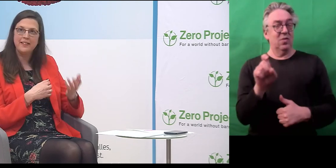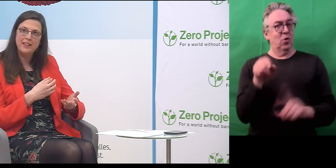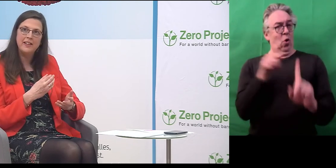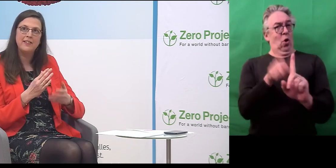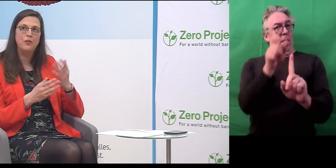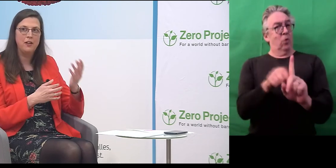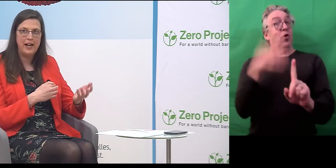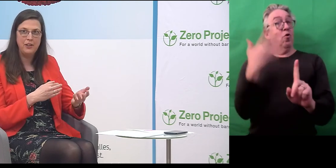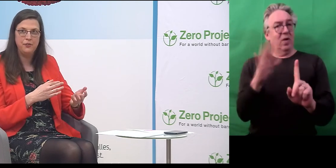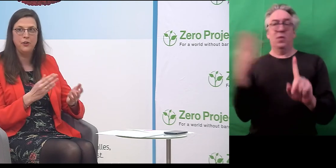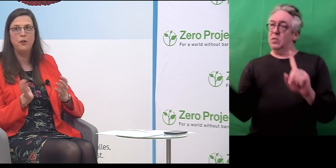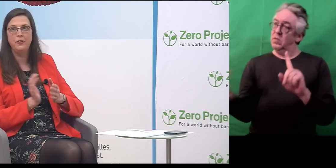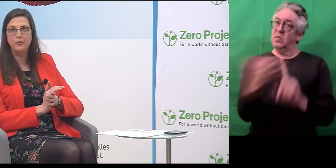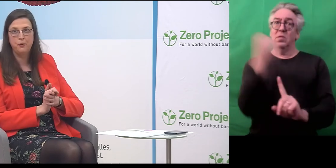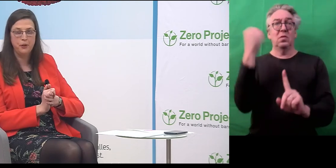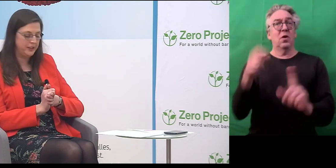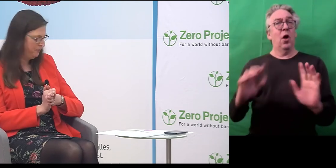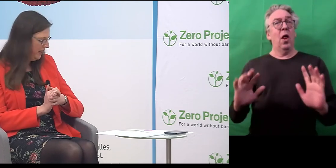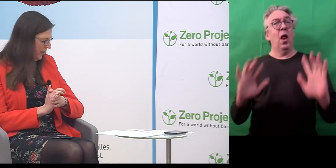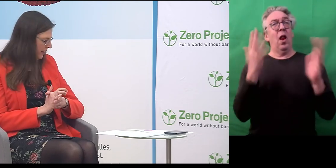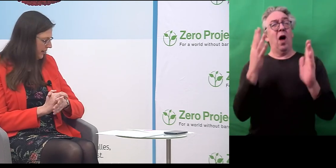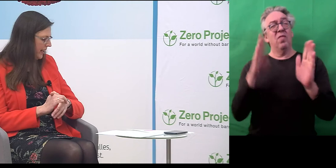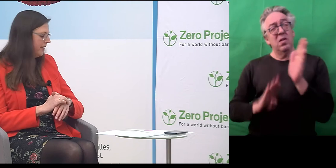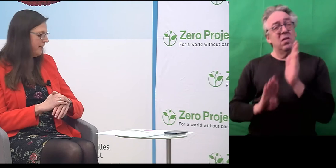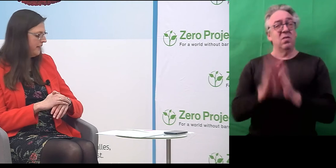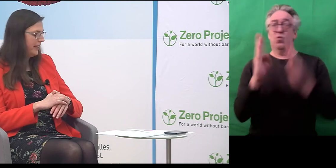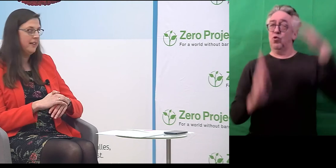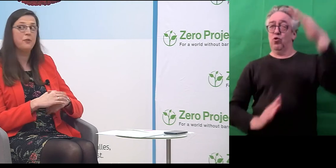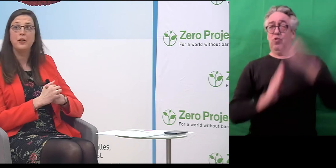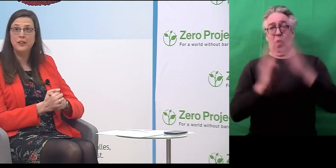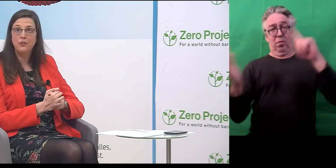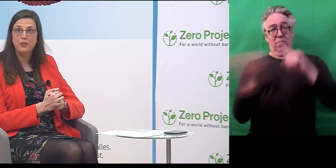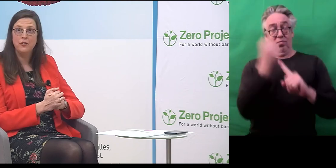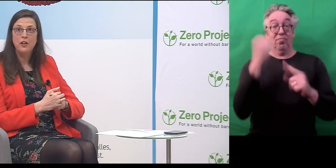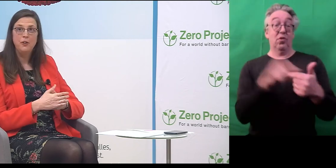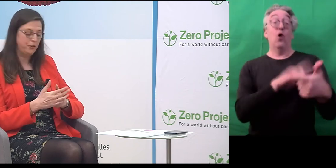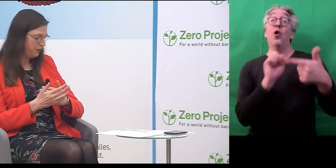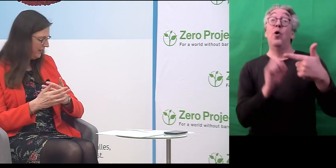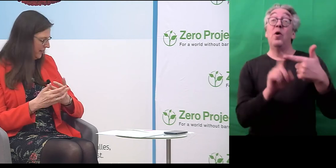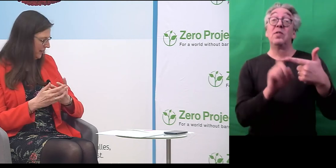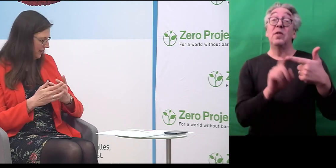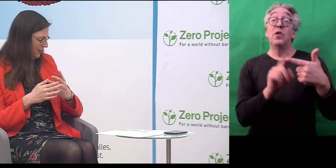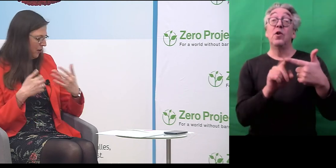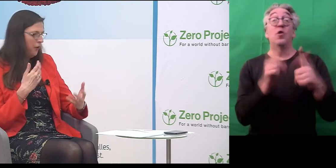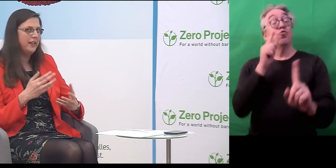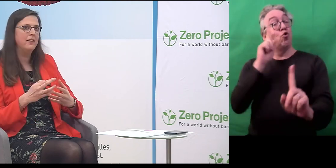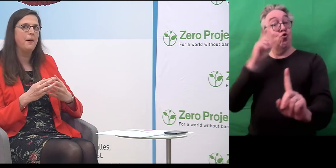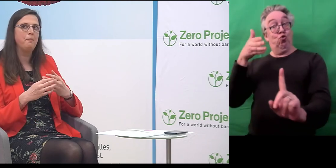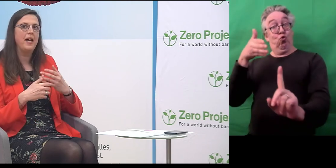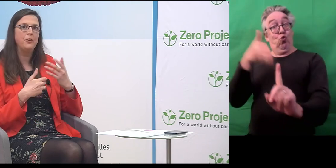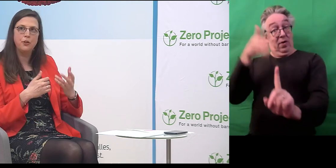achieved excellence in her life, in her field of work. The second layer is recognition. So is this